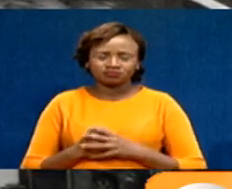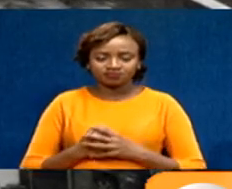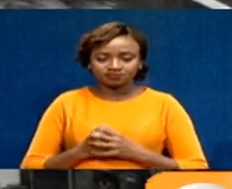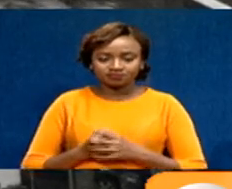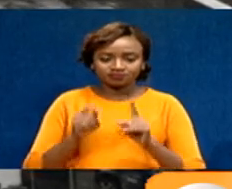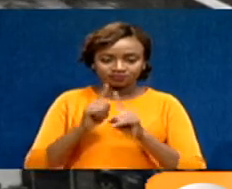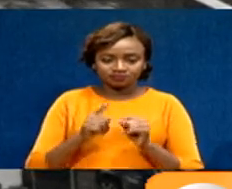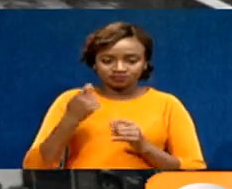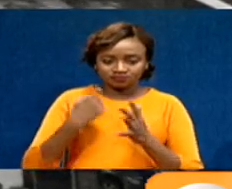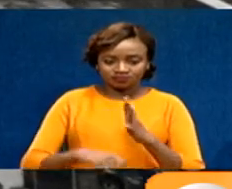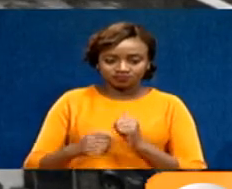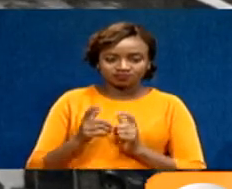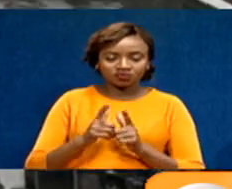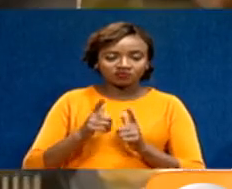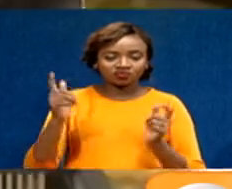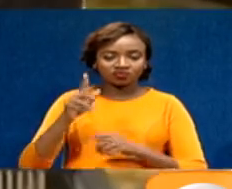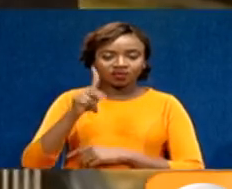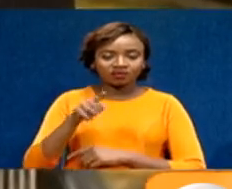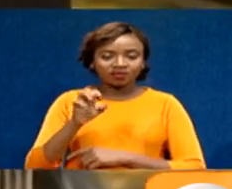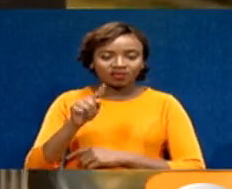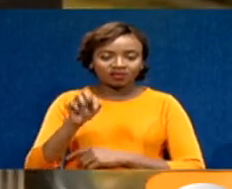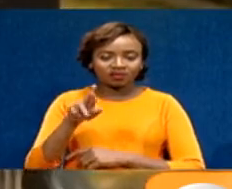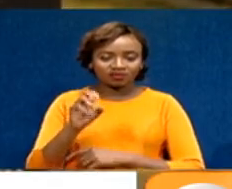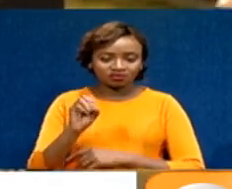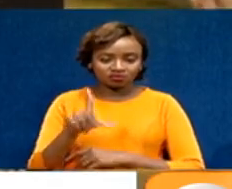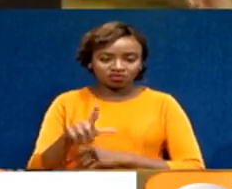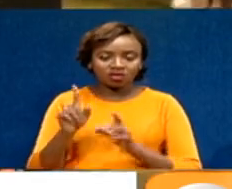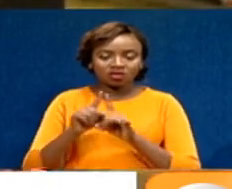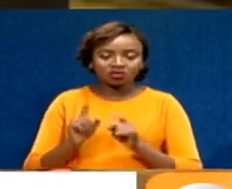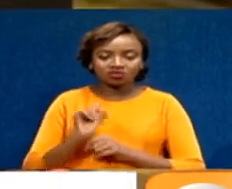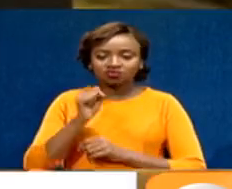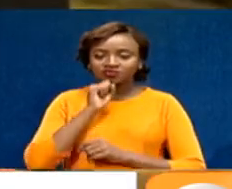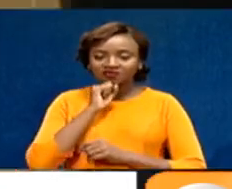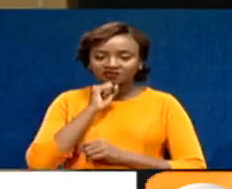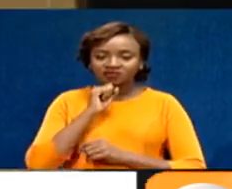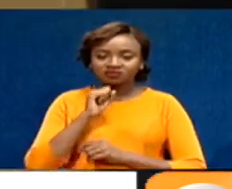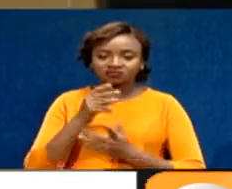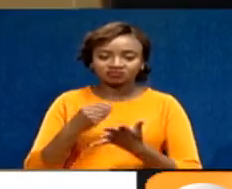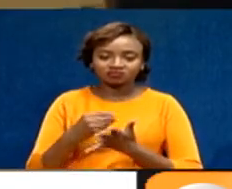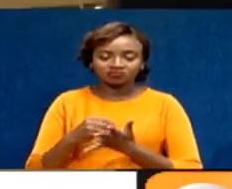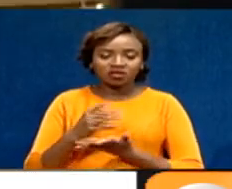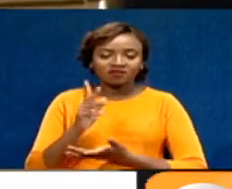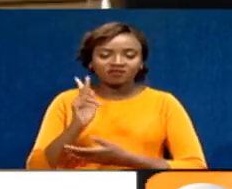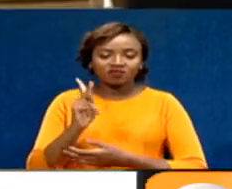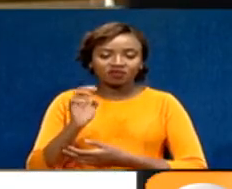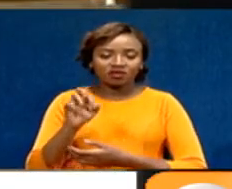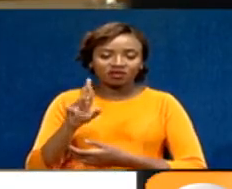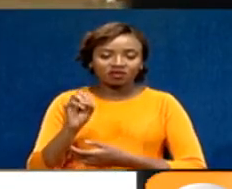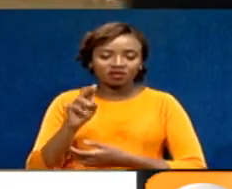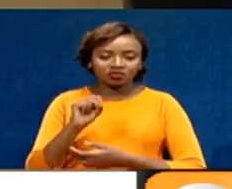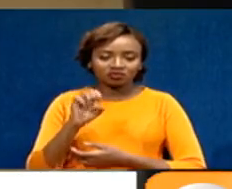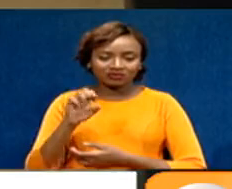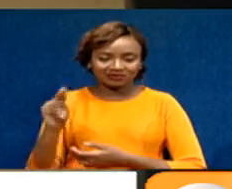super petrol, 43 shillings and 94 cents for diesel, and 50 shillings and 32 cents for kerosene. Without the